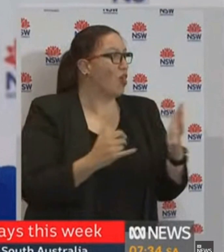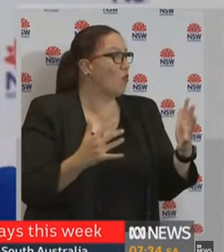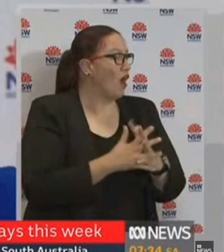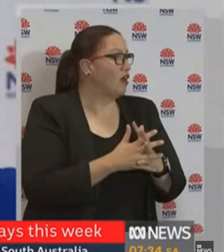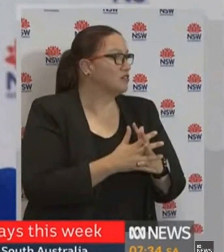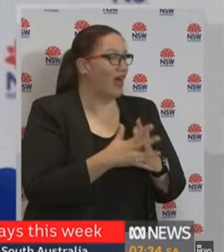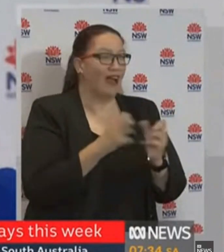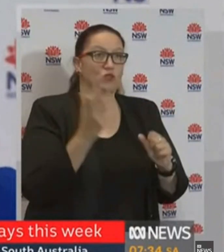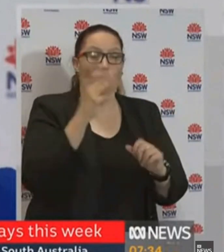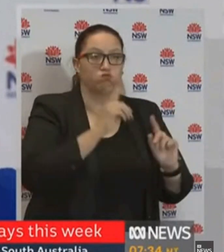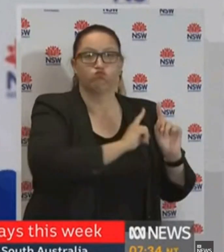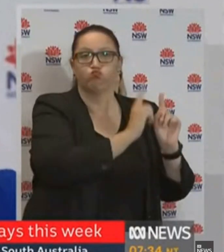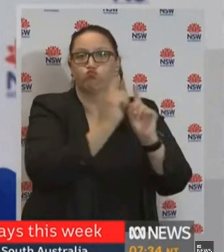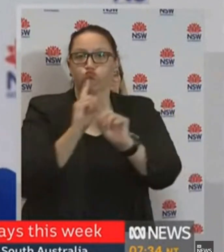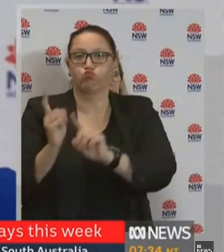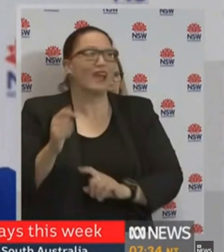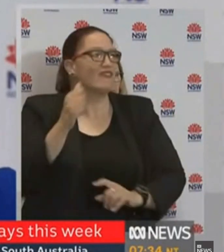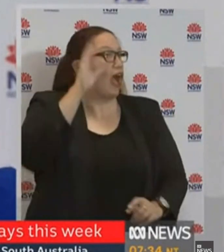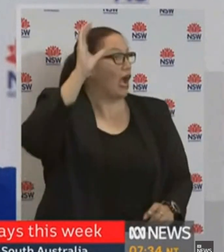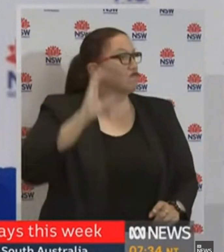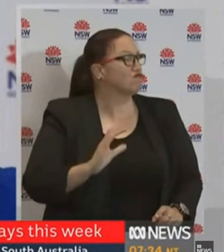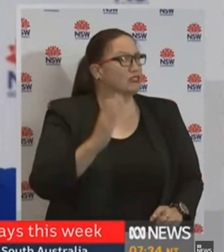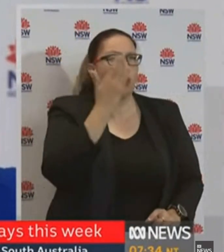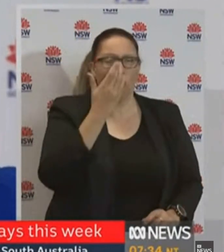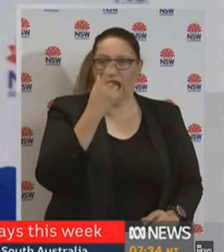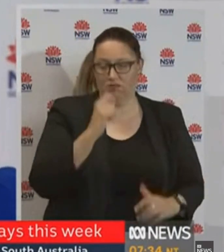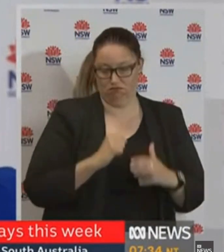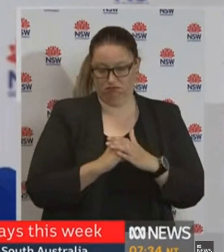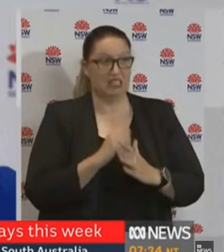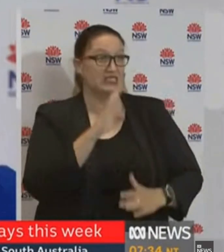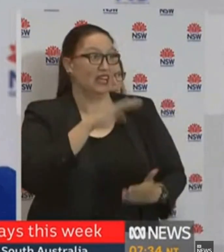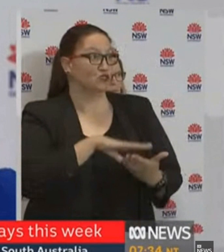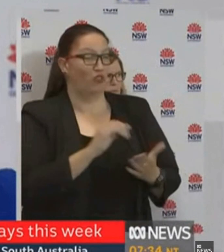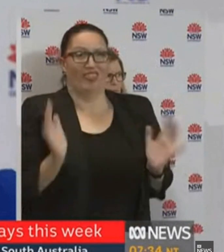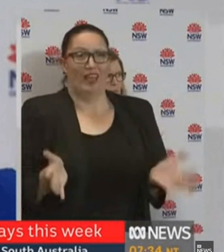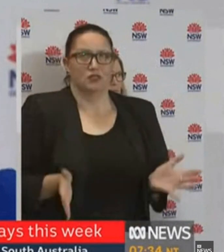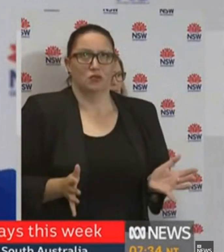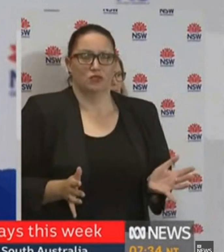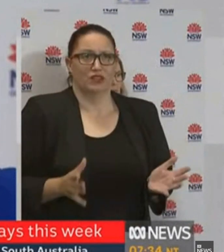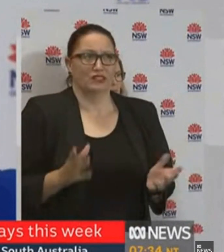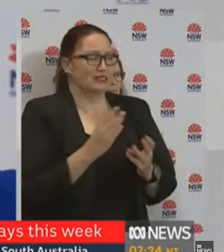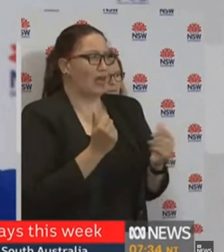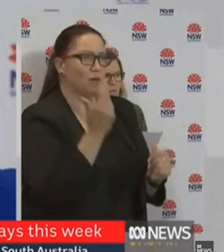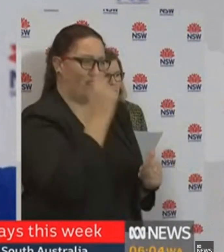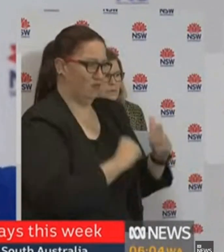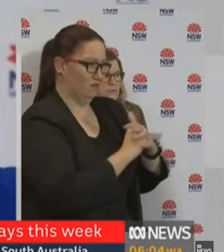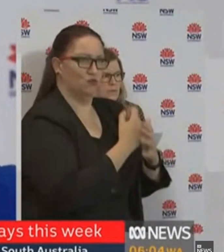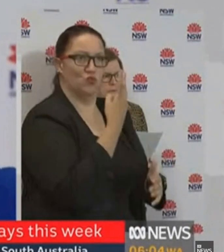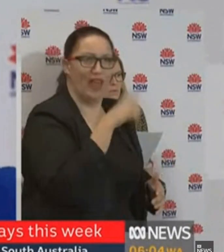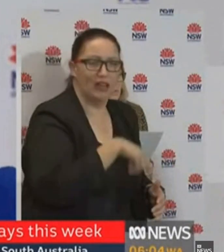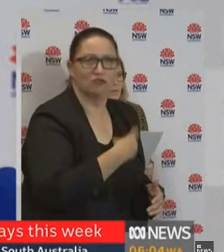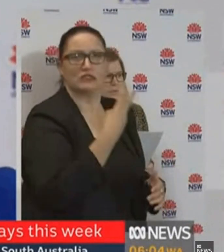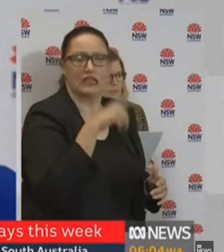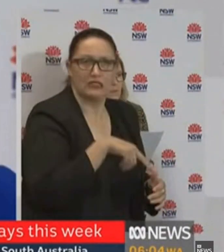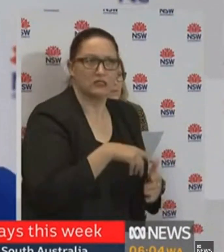in some of our regional communities and as large as 2,000. So please don't assume every single school will be doing everything exactly